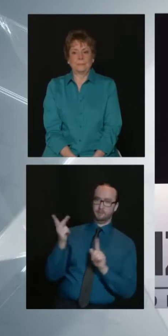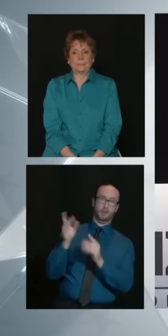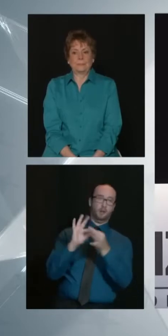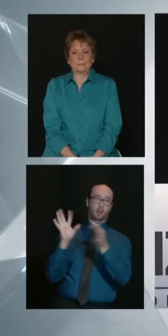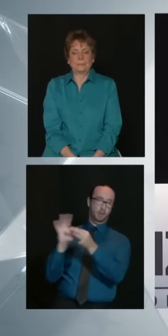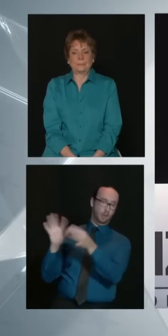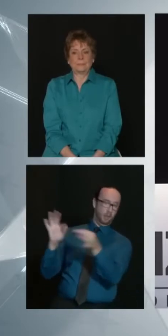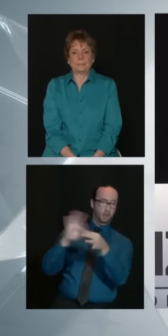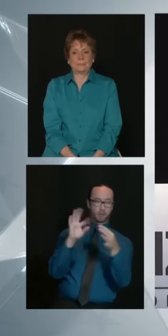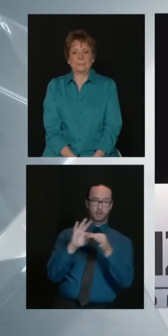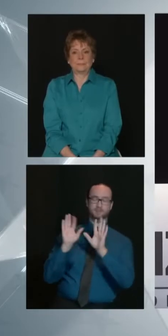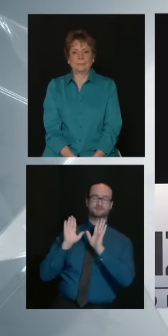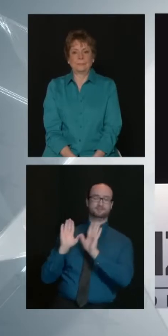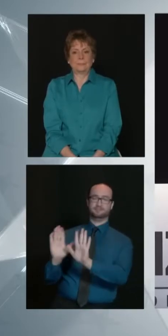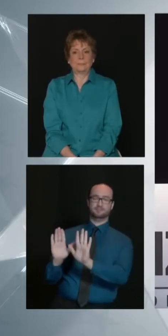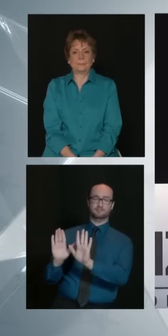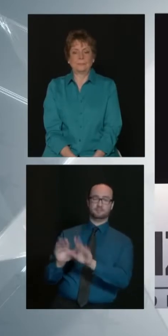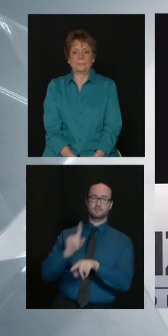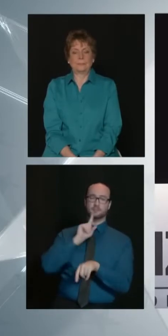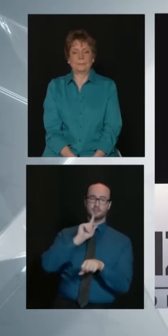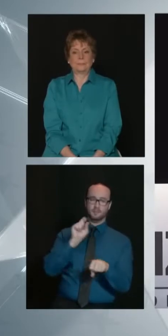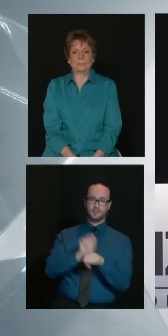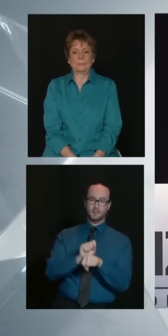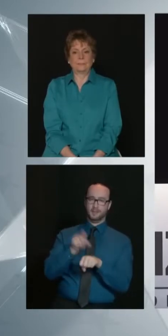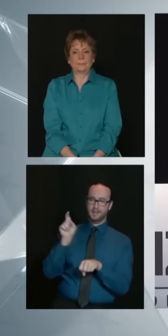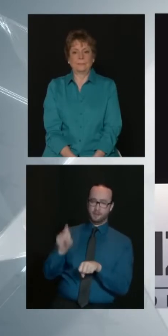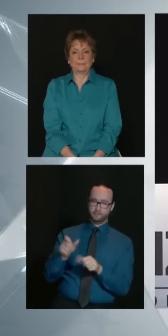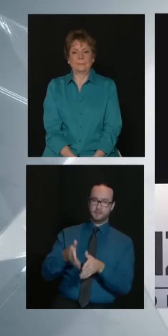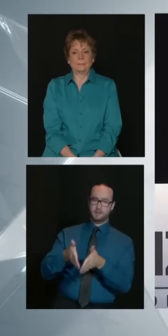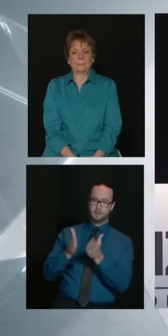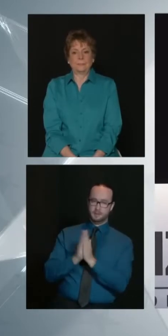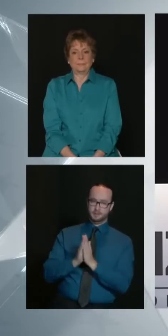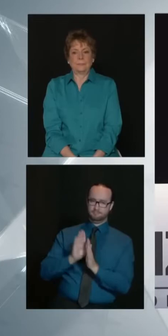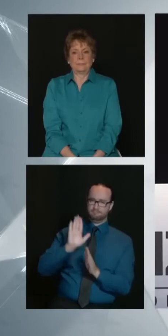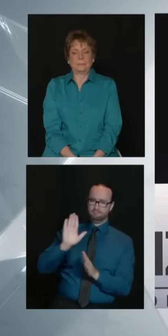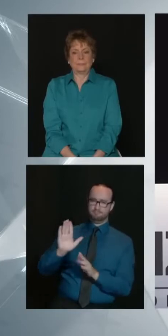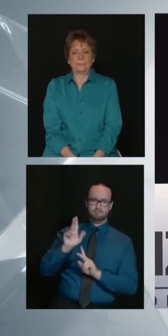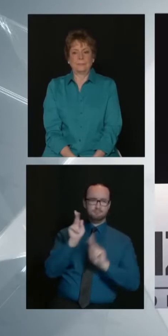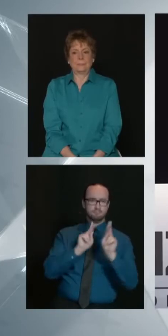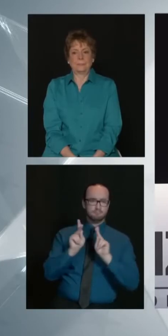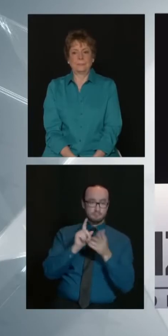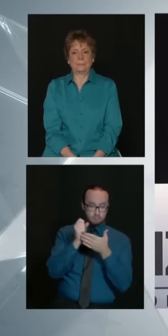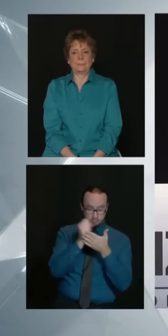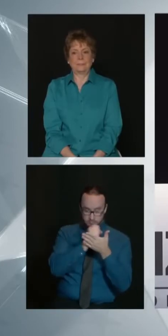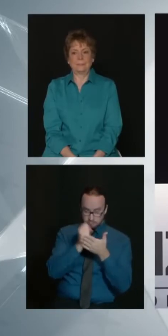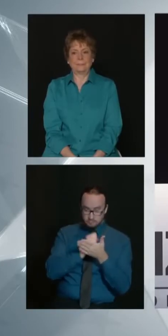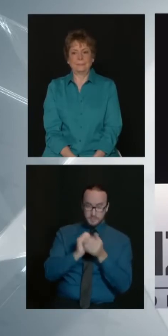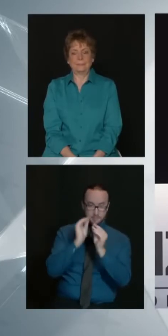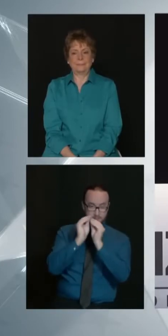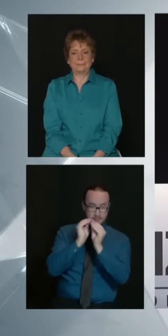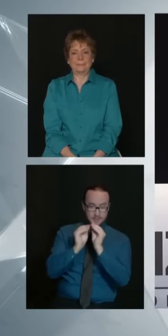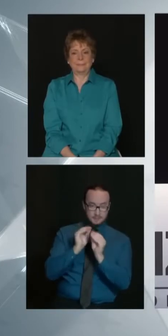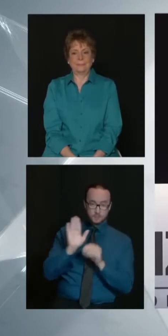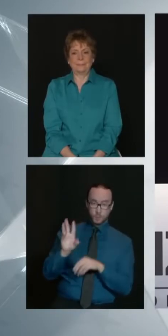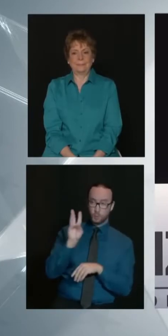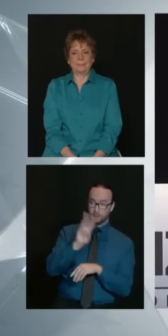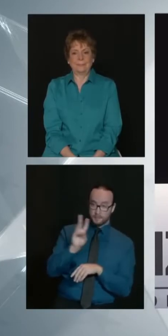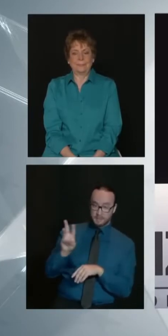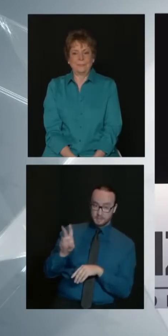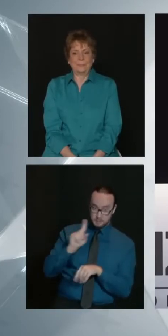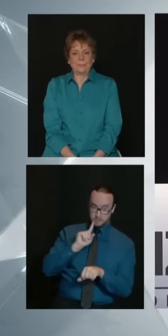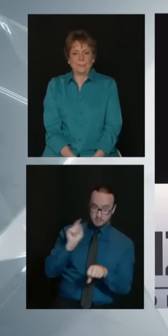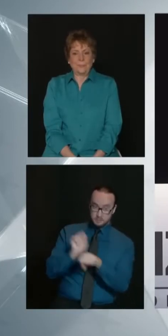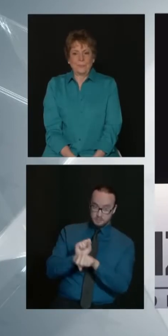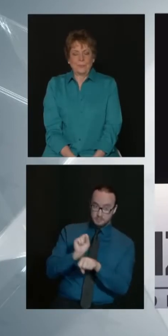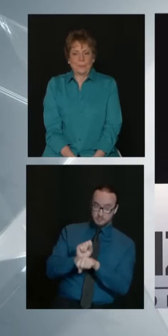stick with it. You asked him specifically, did he scrub his website? And he said, you can go to my website now and look at it. That's evasion. That's an answer